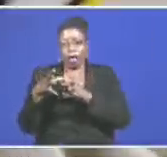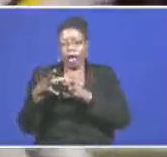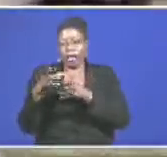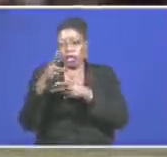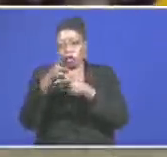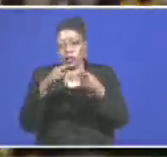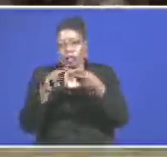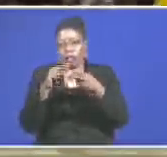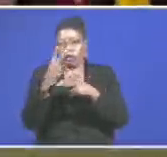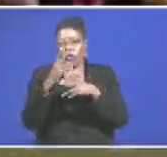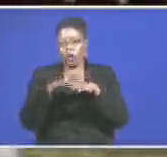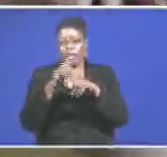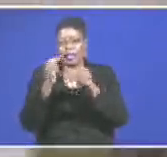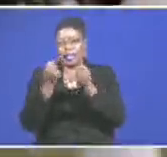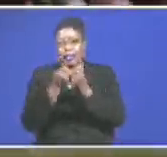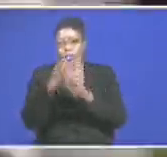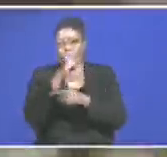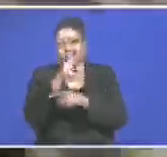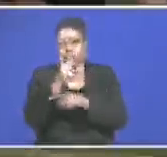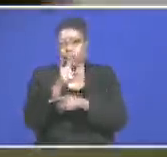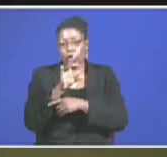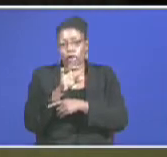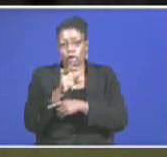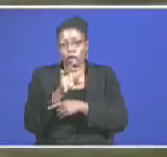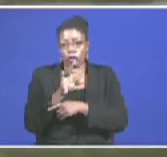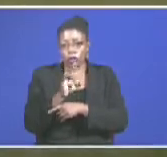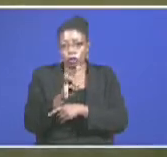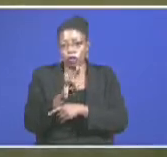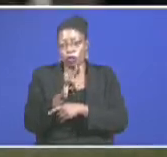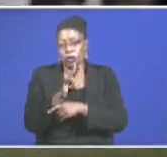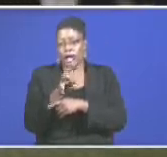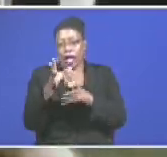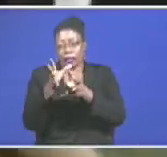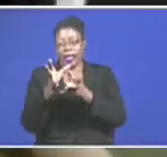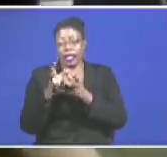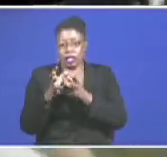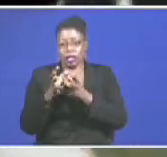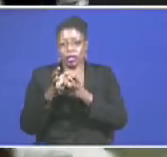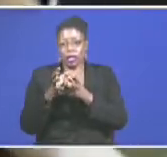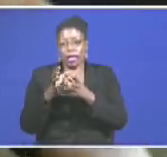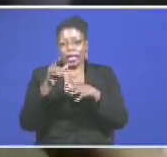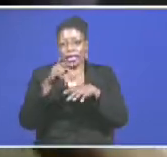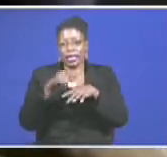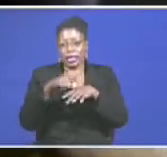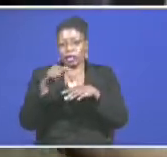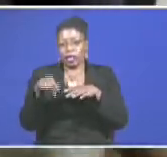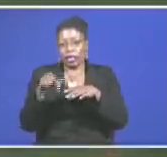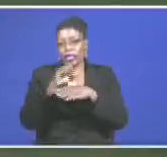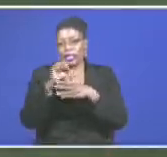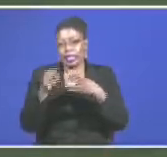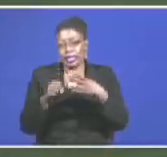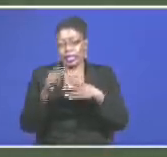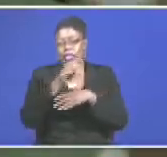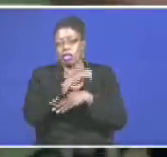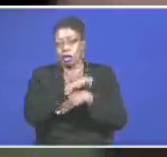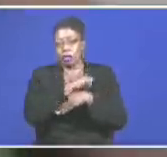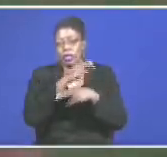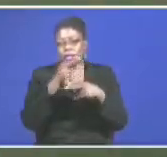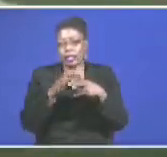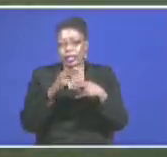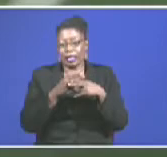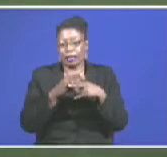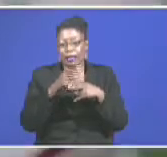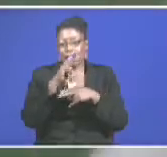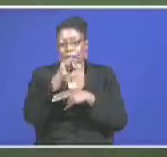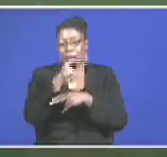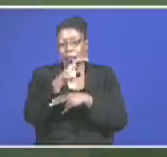on the team with 43 receptions. The wide receiver leads the team with 10 touchdowns this season. Thompson was named the MAC West